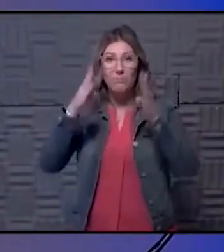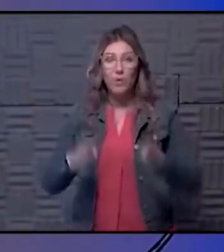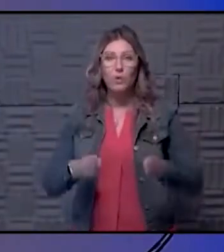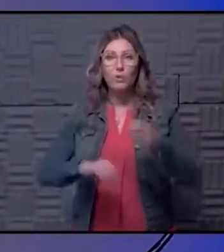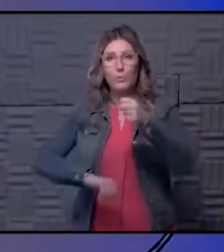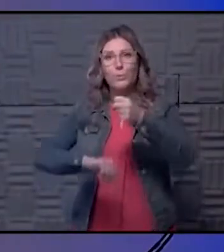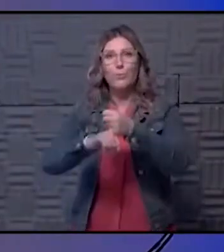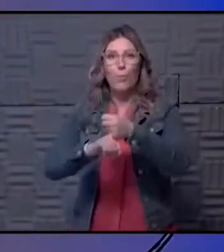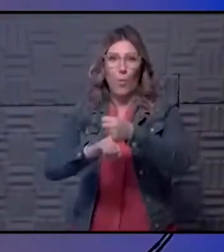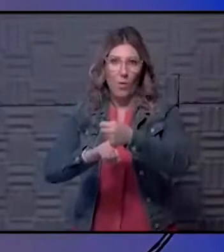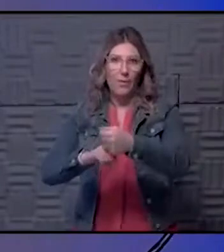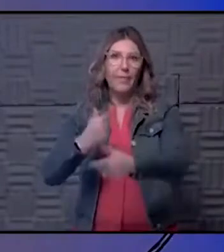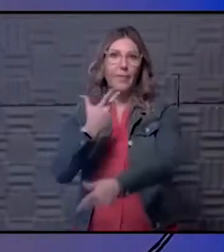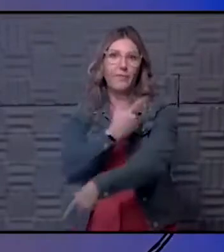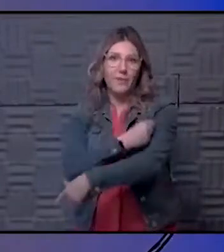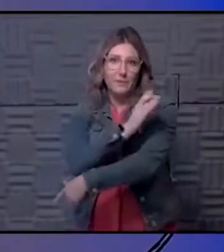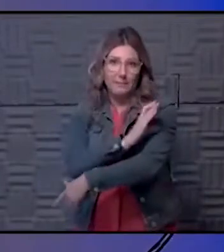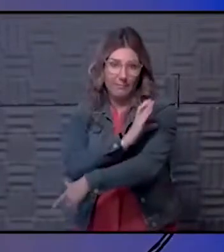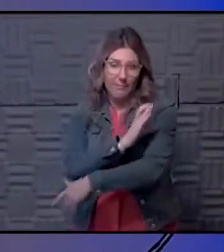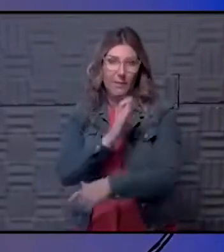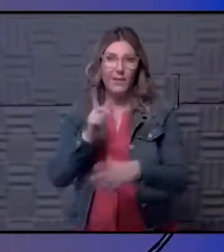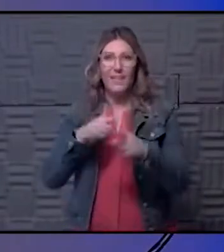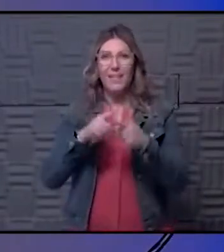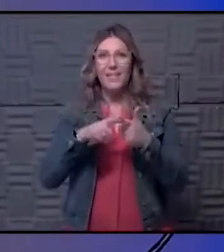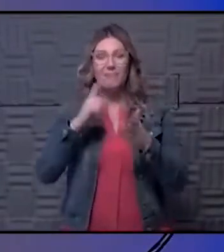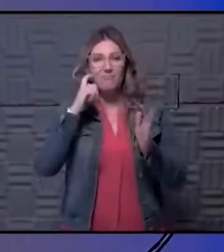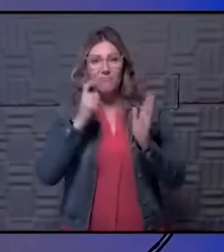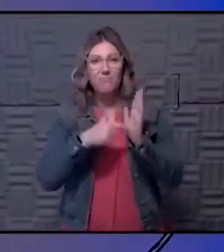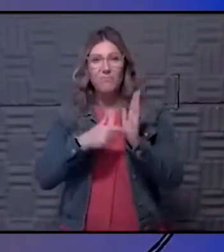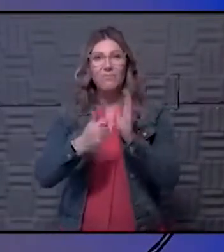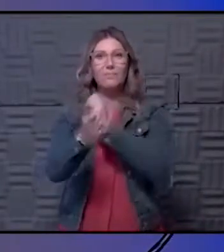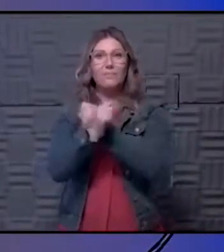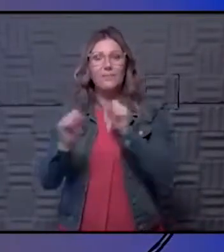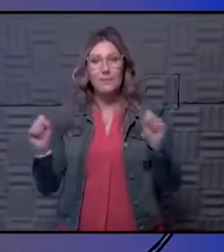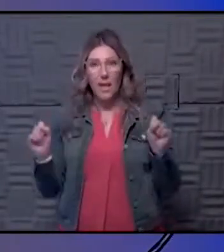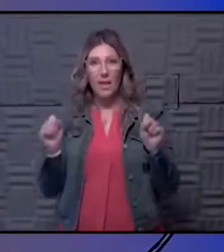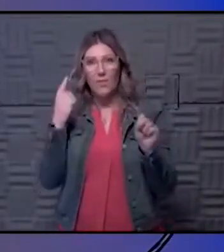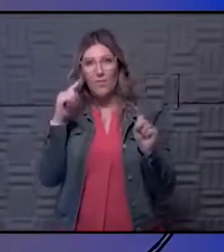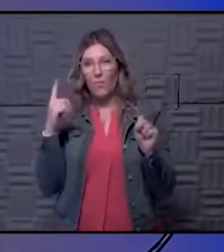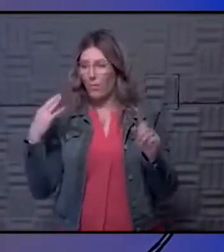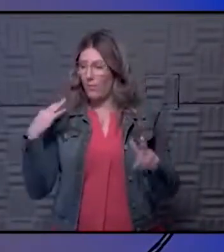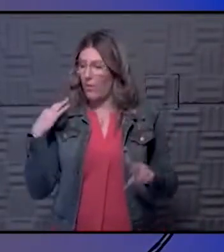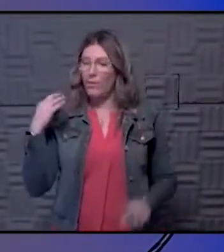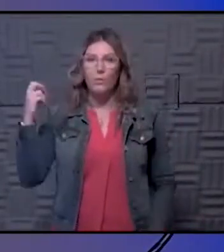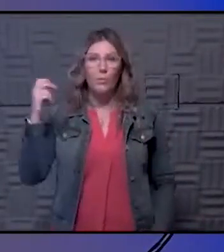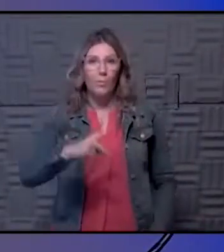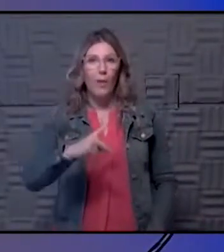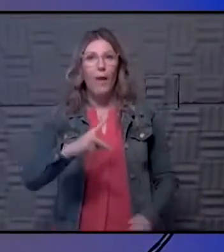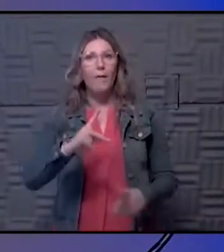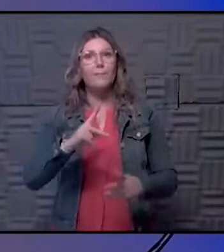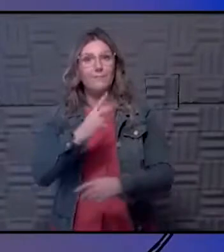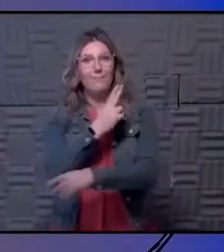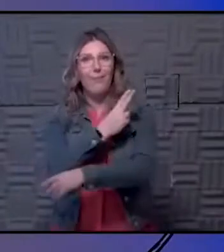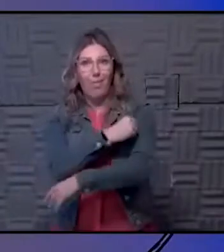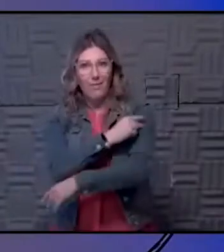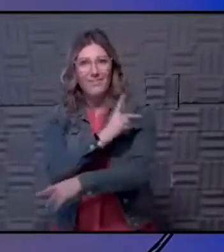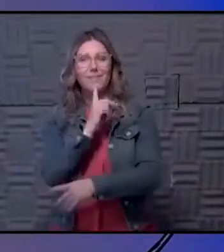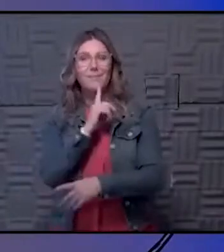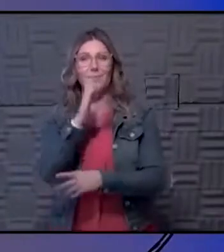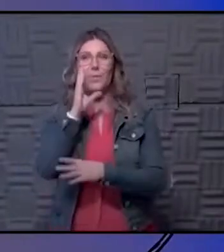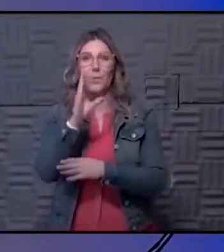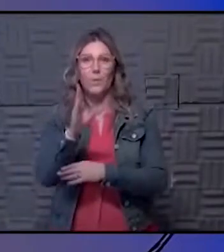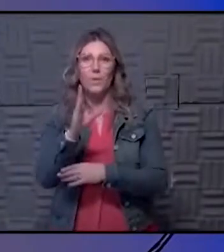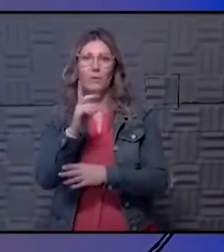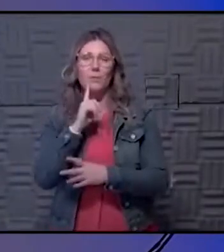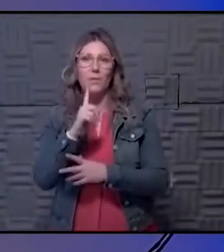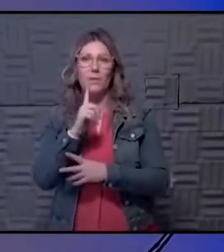vaccination clinics. Once we have indicators that will be safe for our volunteers to return to campus, they will be not